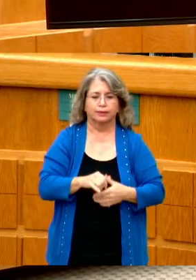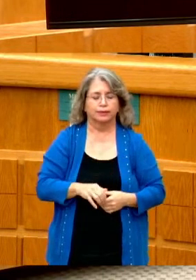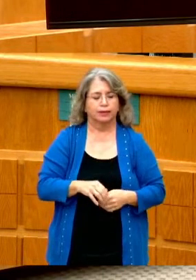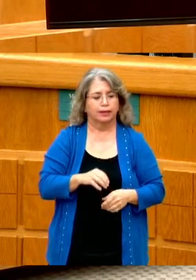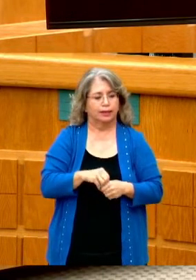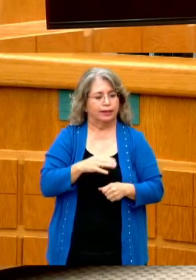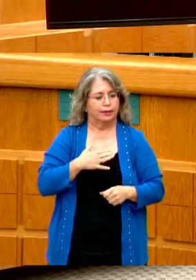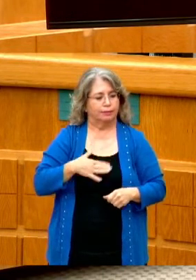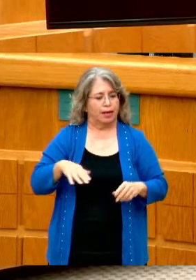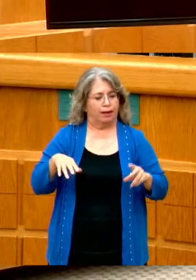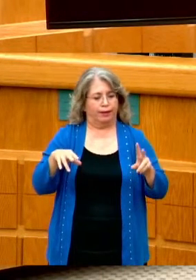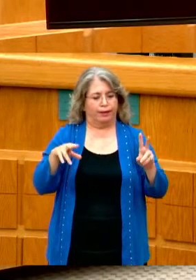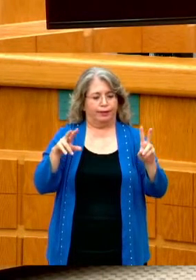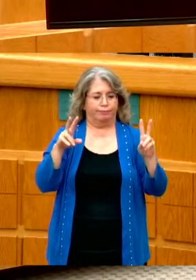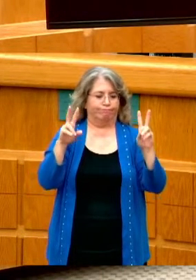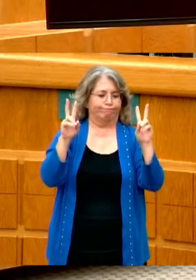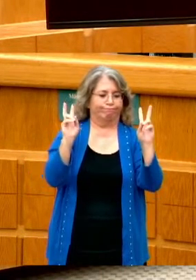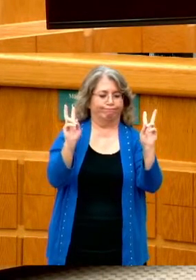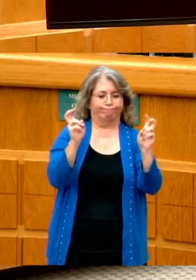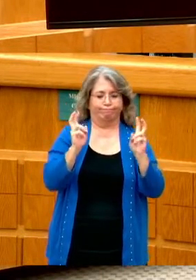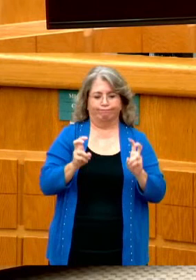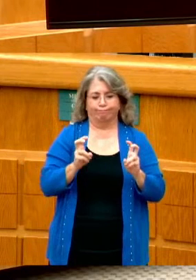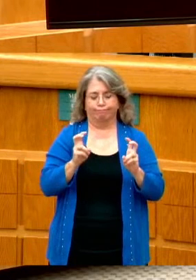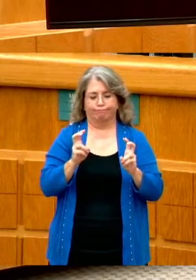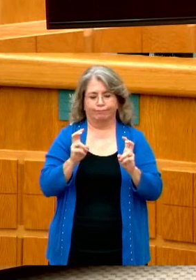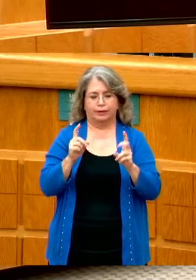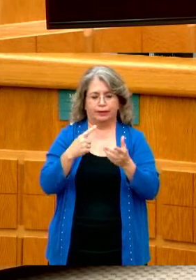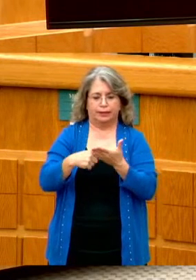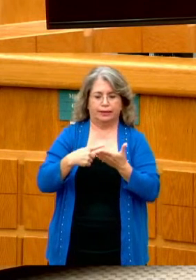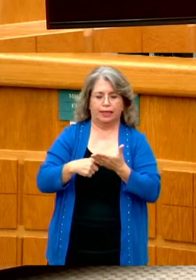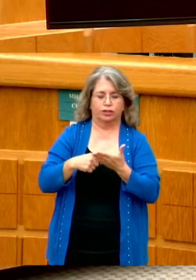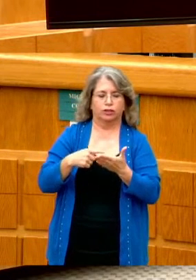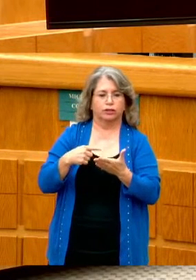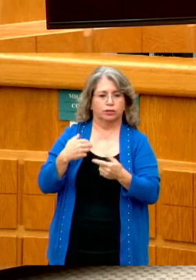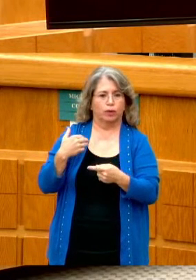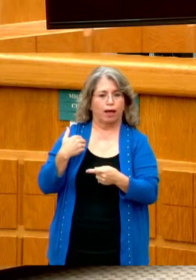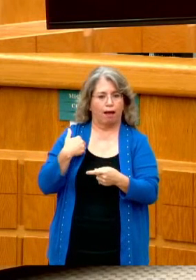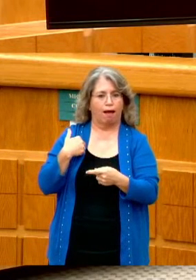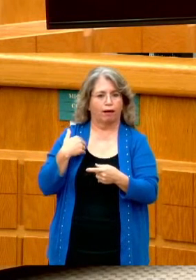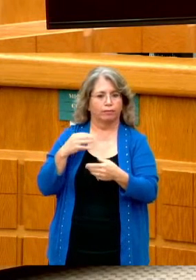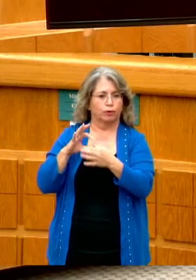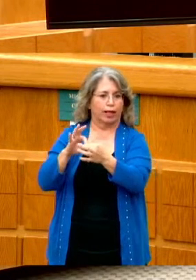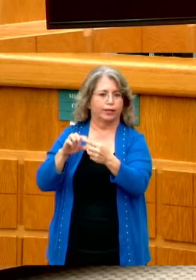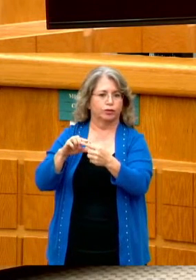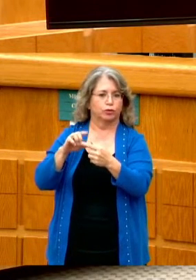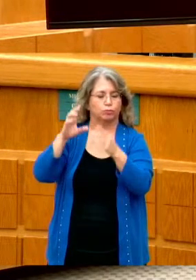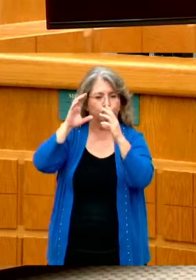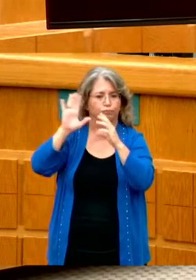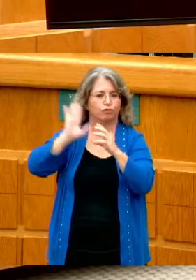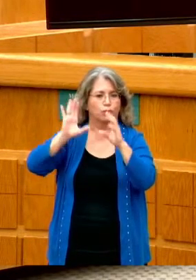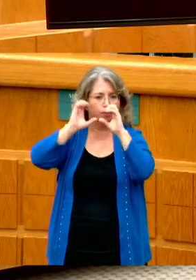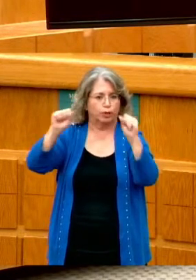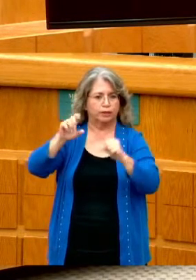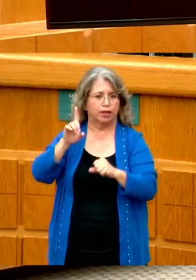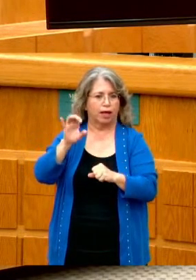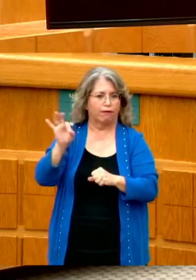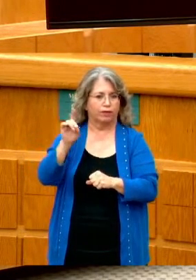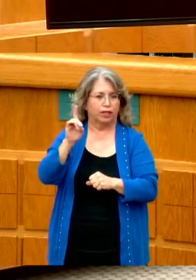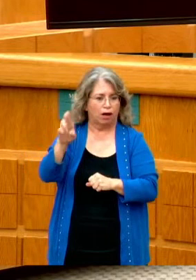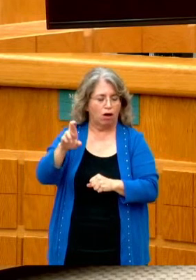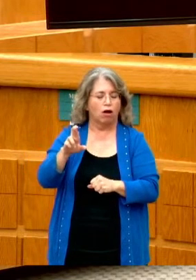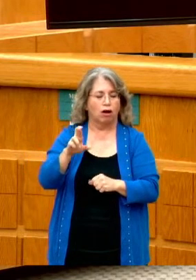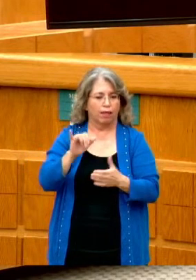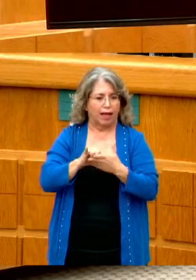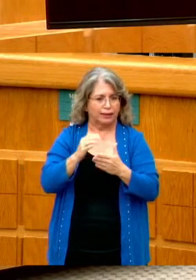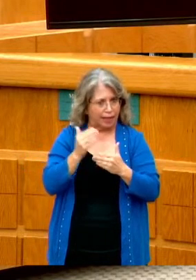the discussions we had about President Roosevelt, it's advancing, not retreating. So in order for our offense to be successful, we